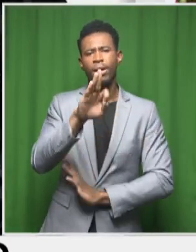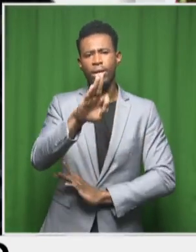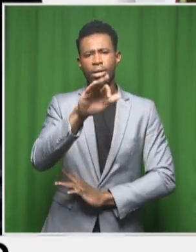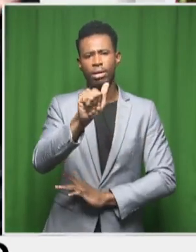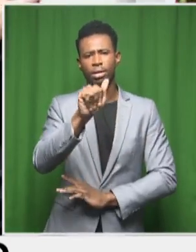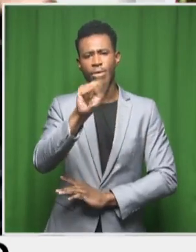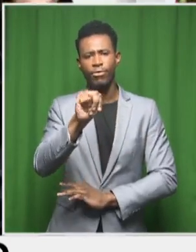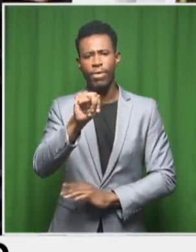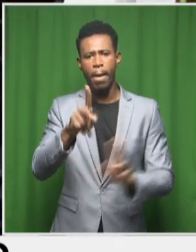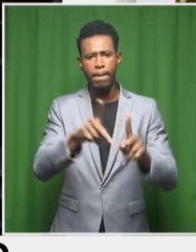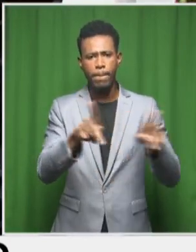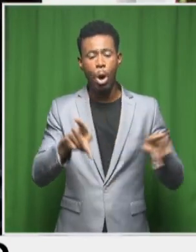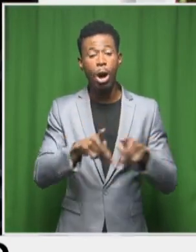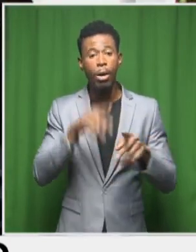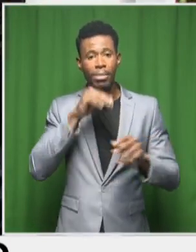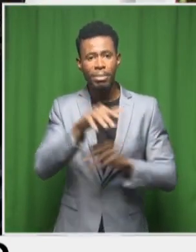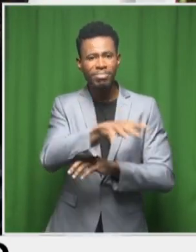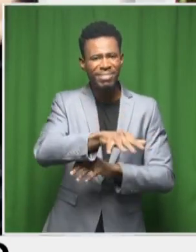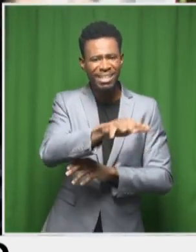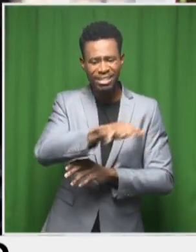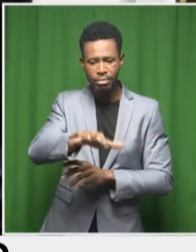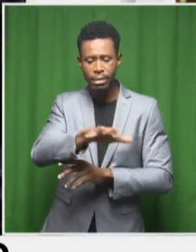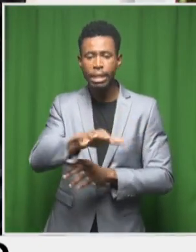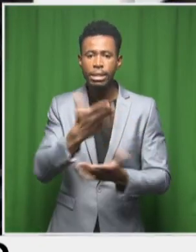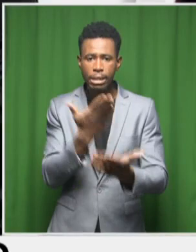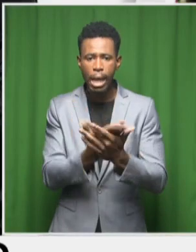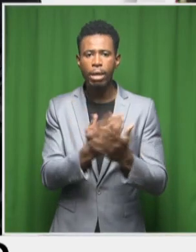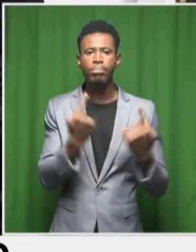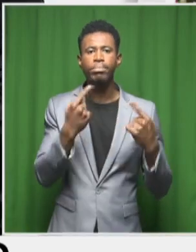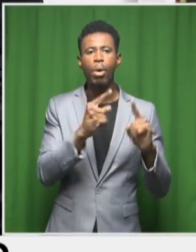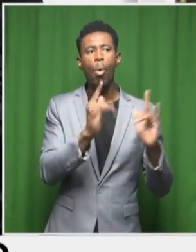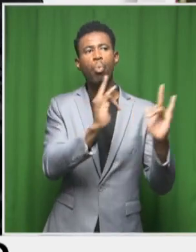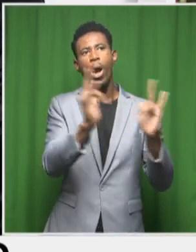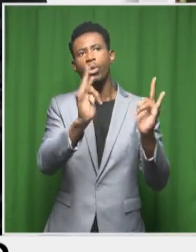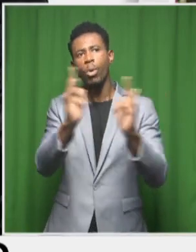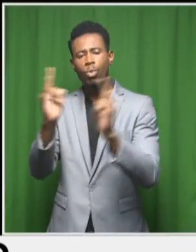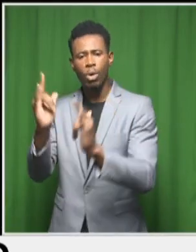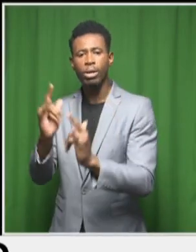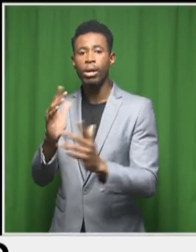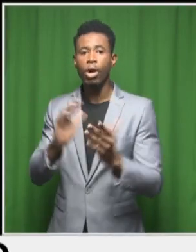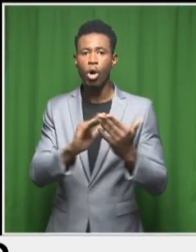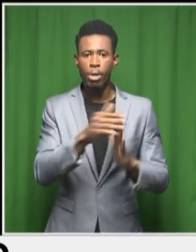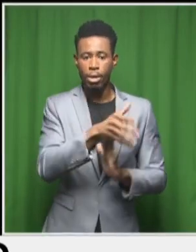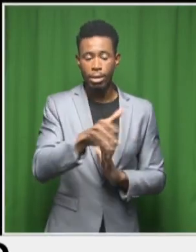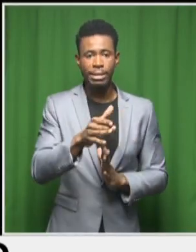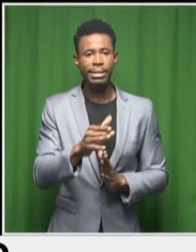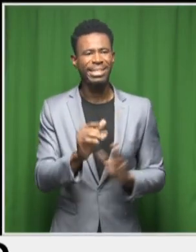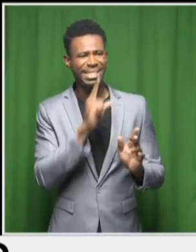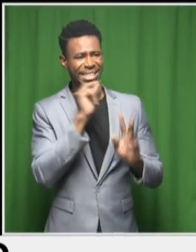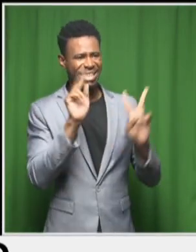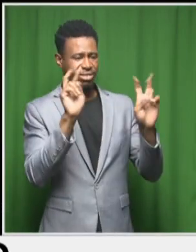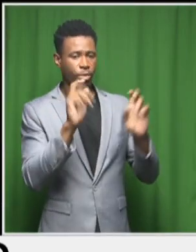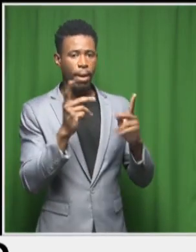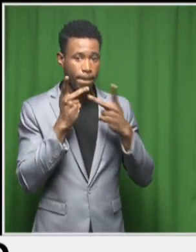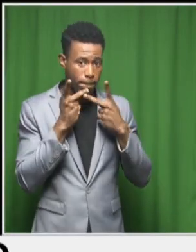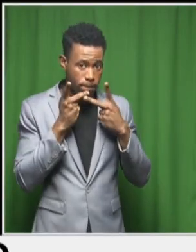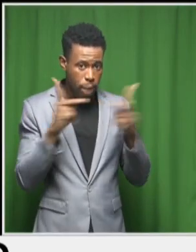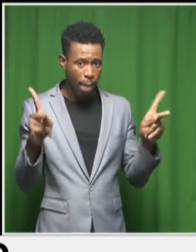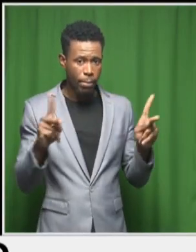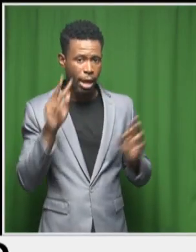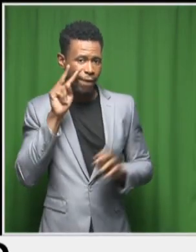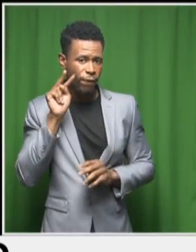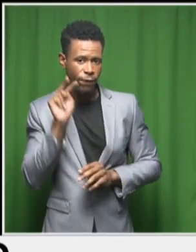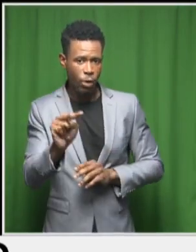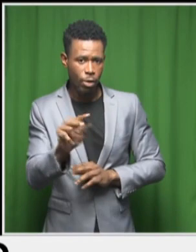in many areas around the city. Talk to us about those and how you're going to get this out to the community. It's called public viewing areas, Okay. and we're going to have it in 4